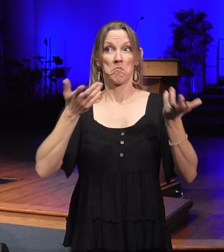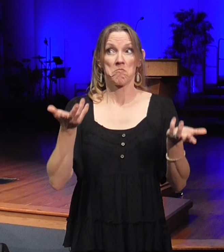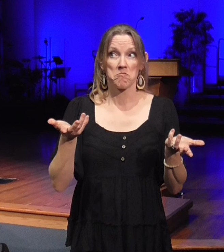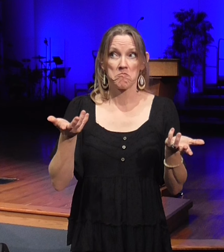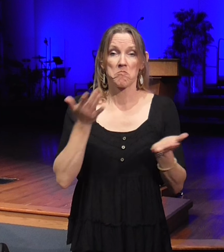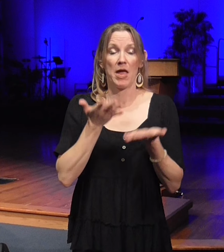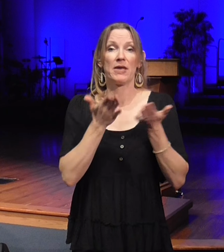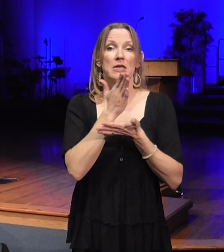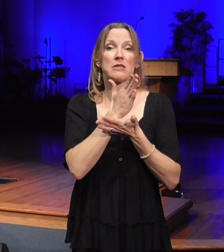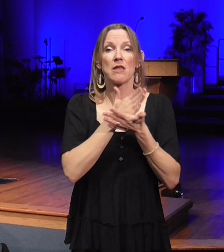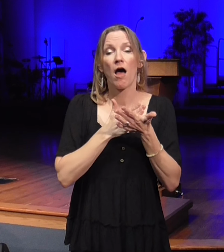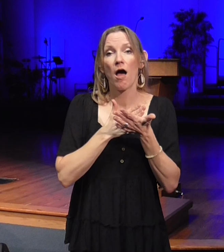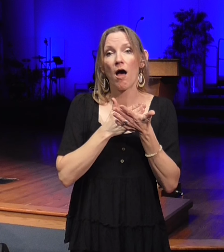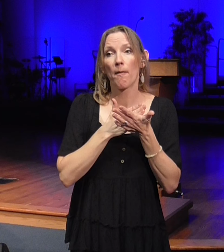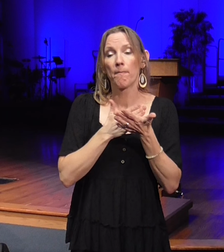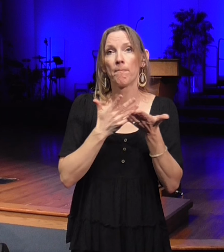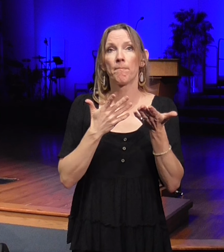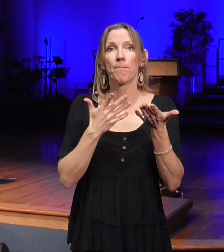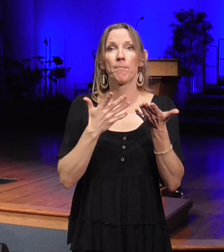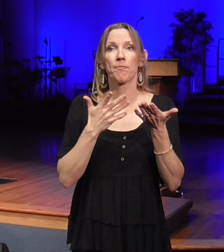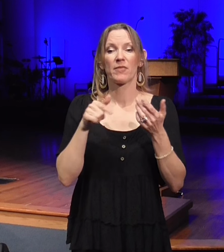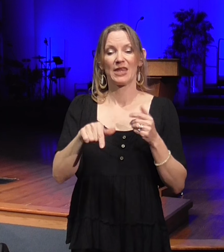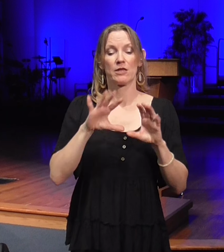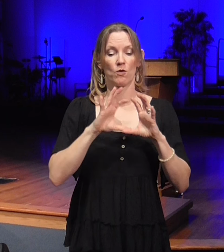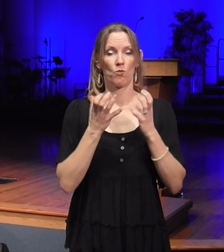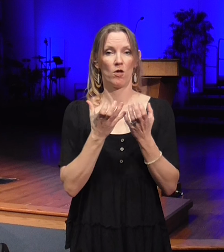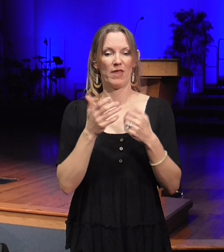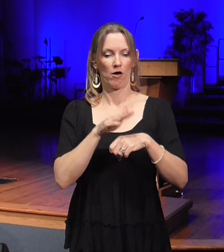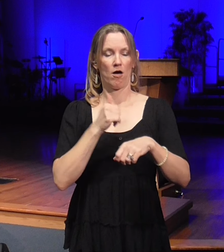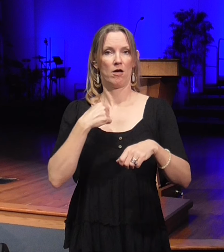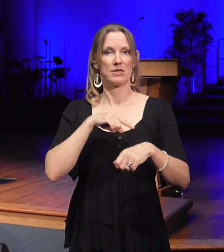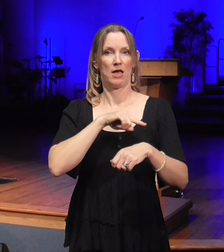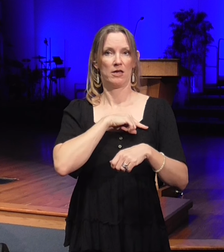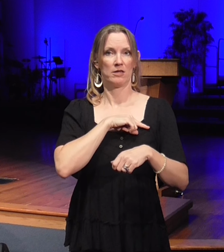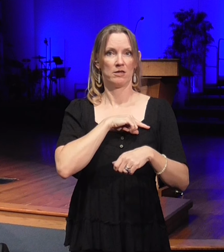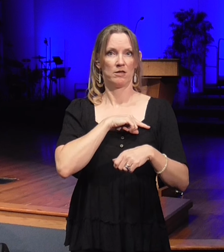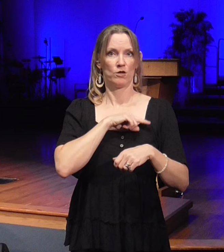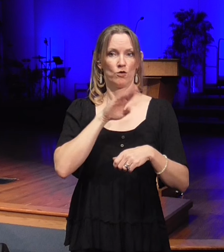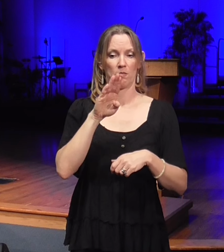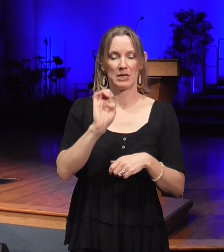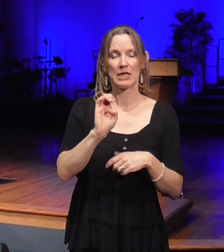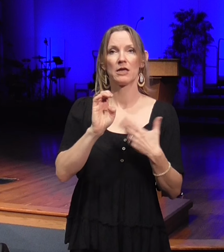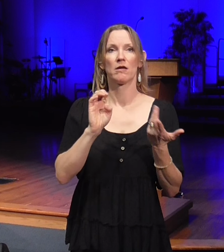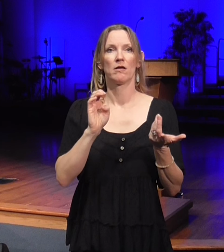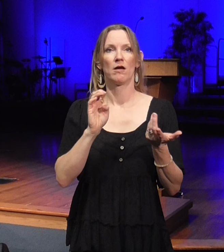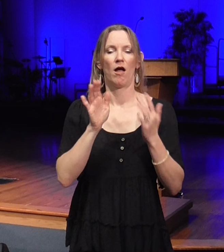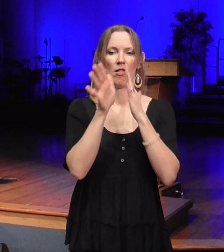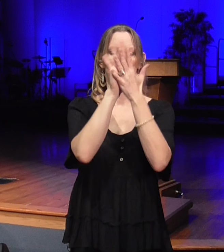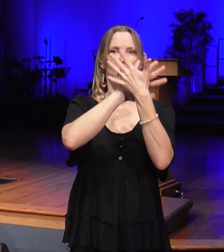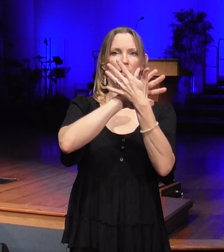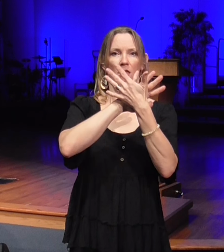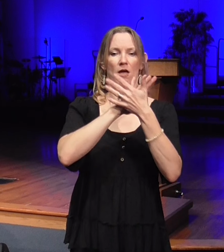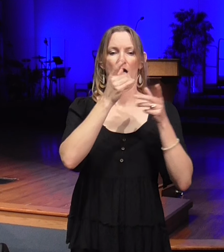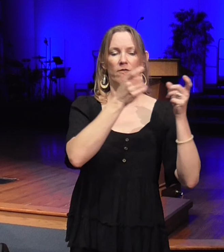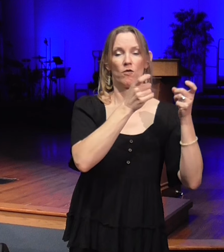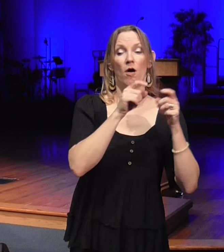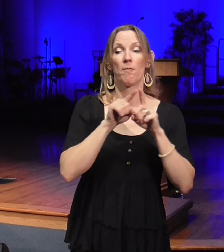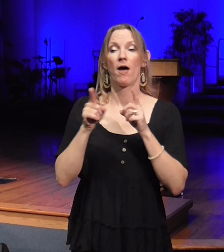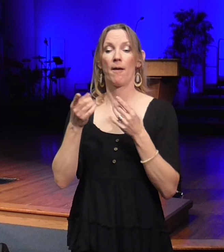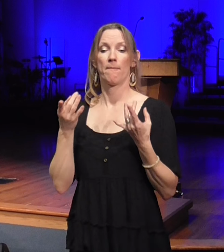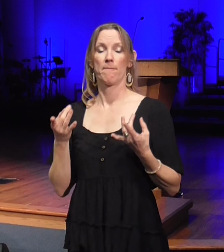be aspects of what this world calls us to be that may give us an illusion of control. But in meditation,